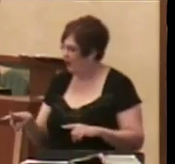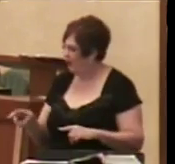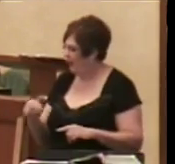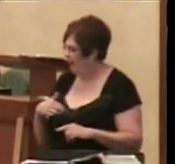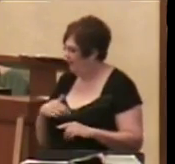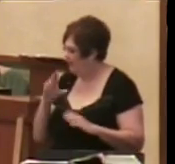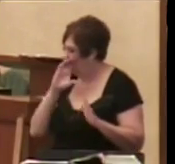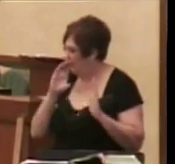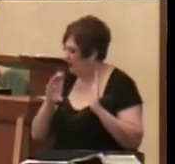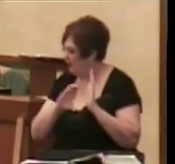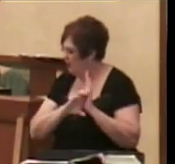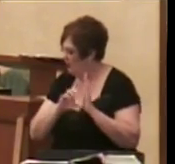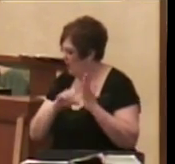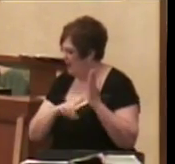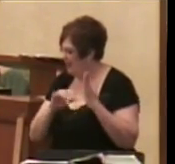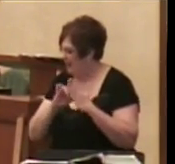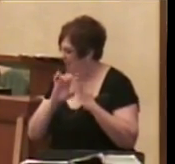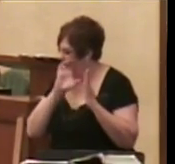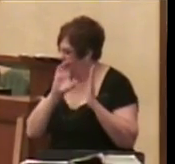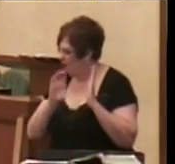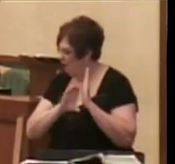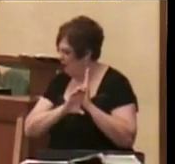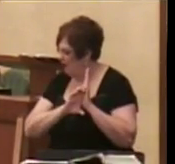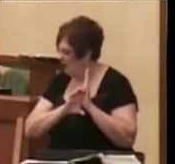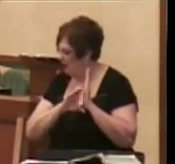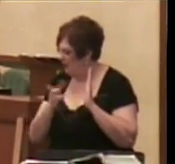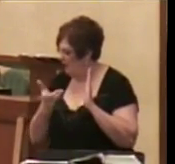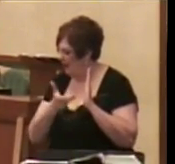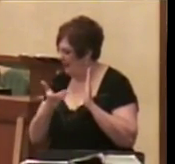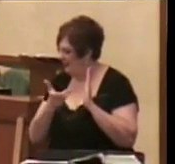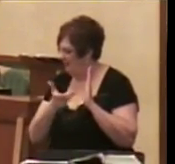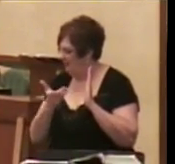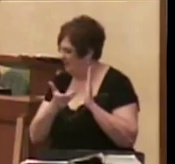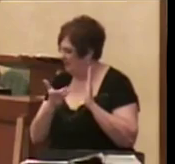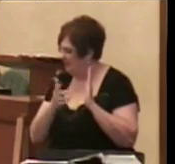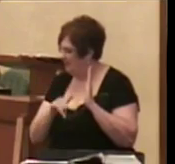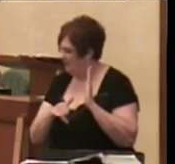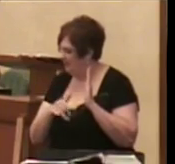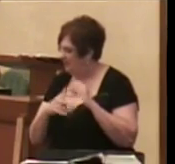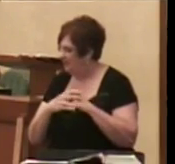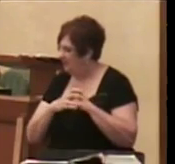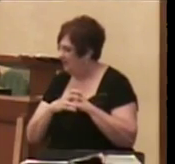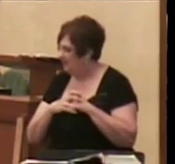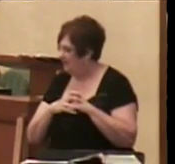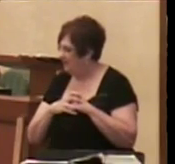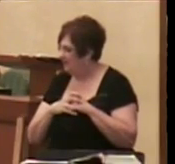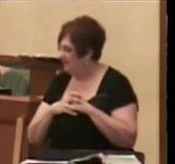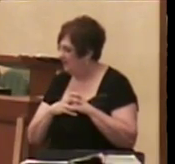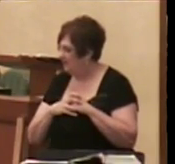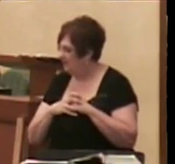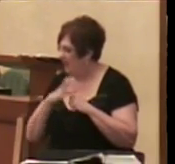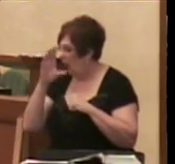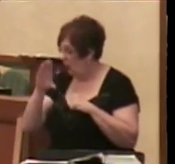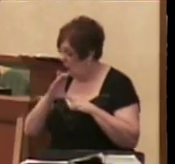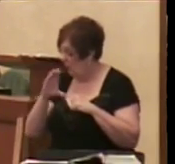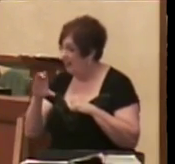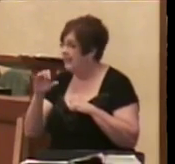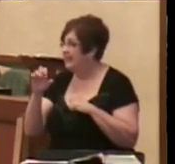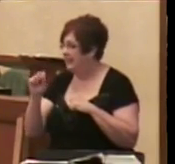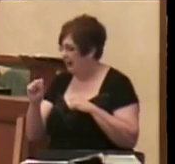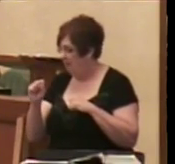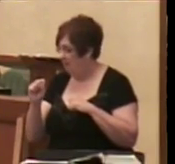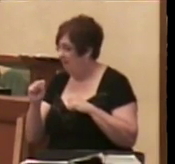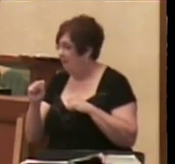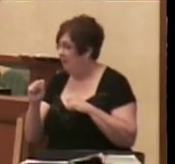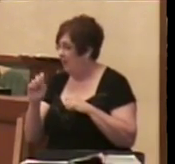some pictures. What is this picture here? What is that? A cross? Yep, a